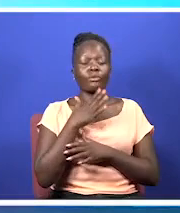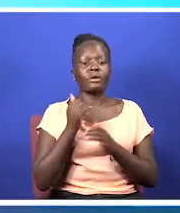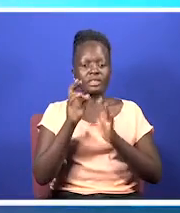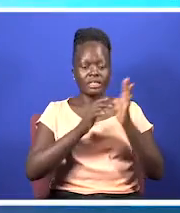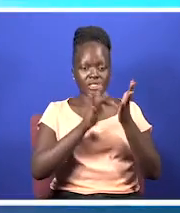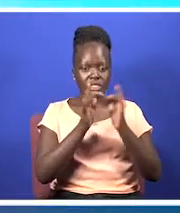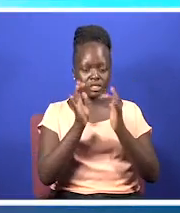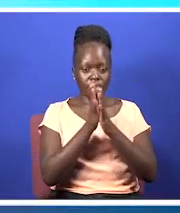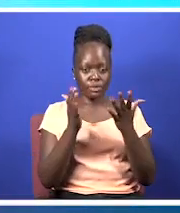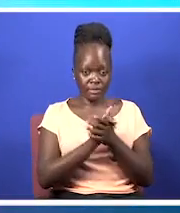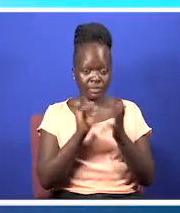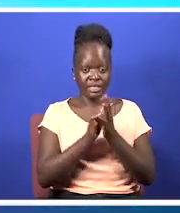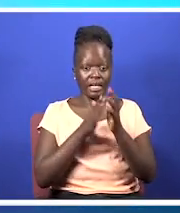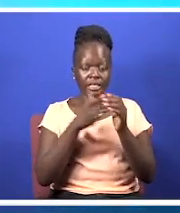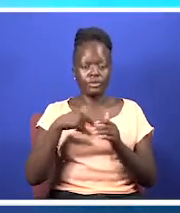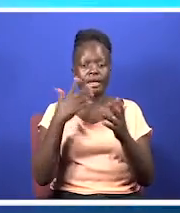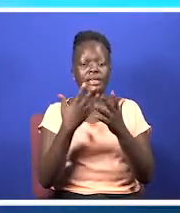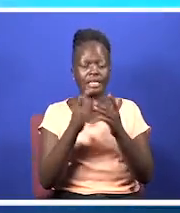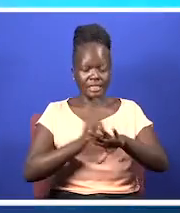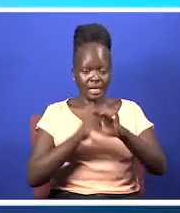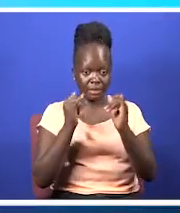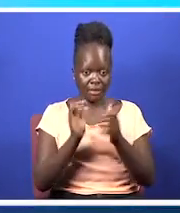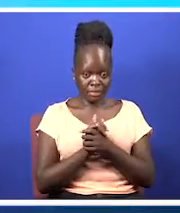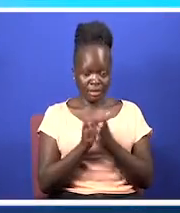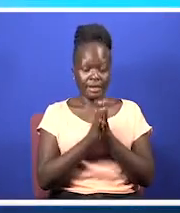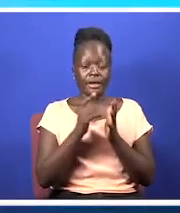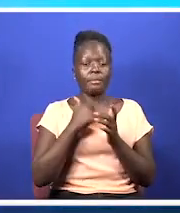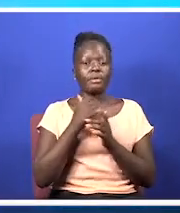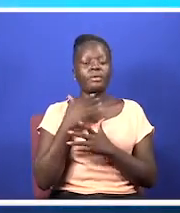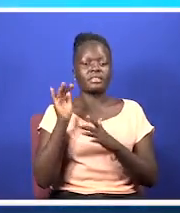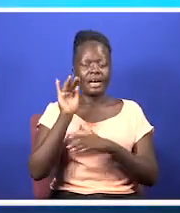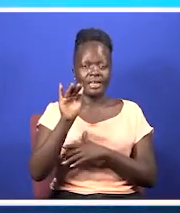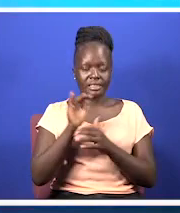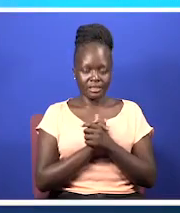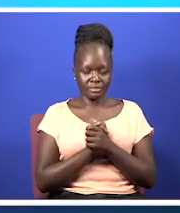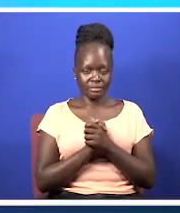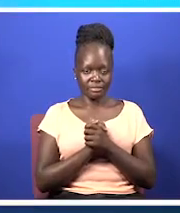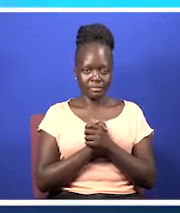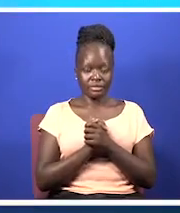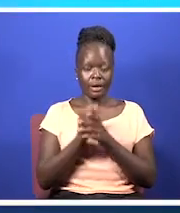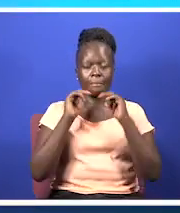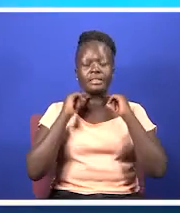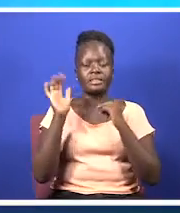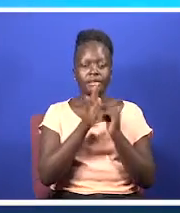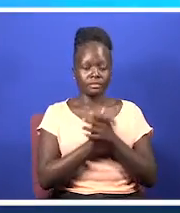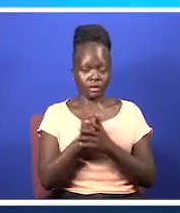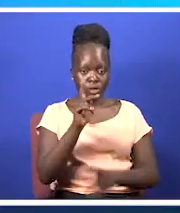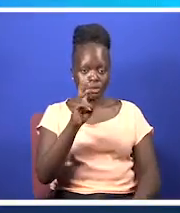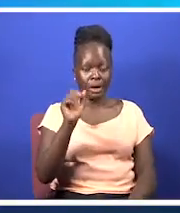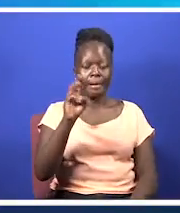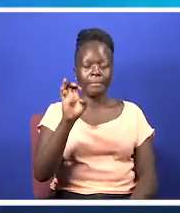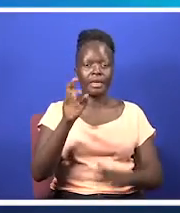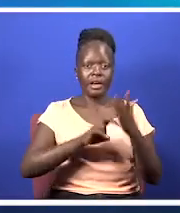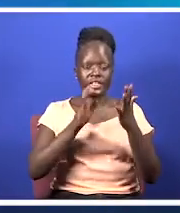want to read the scripture that guides us at this time. And I want to ask my brother, Reverend Kwame, to actually read the